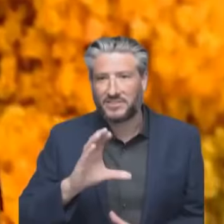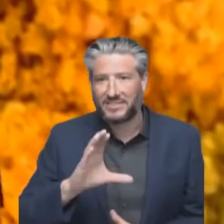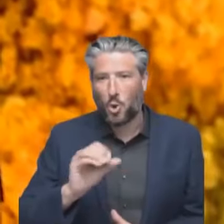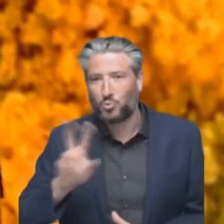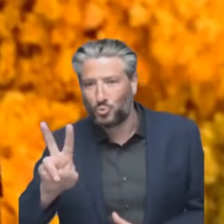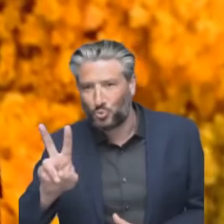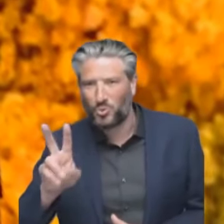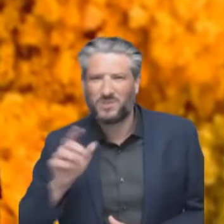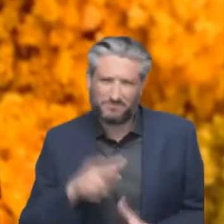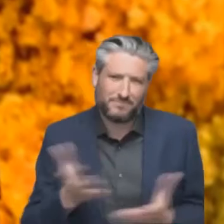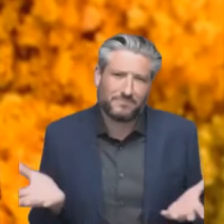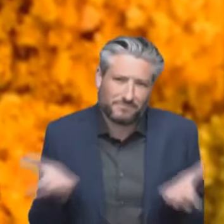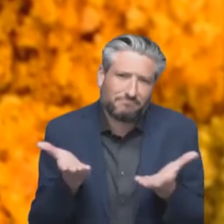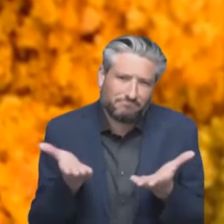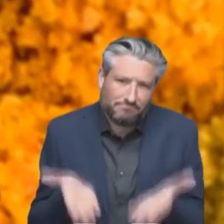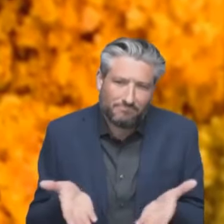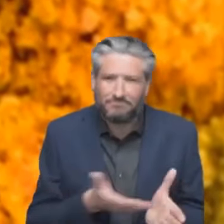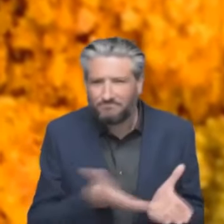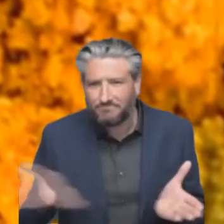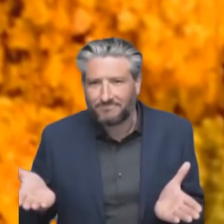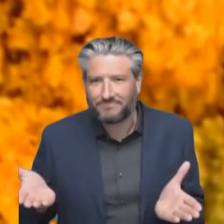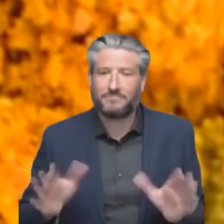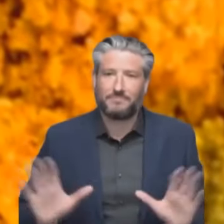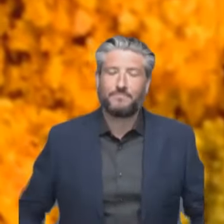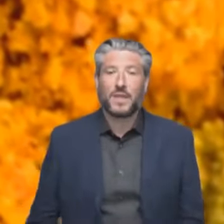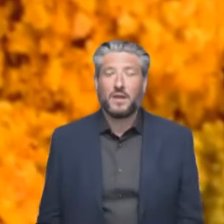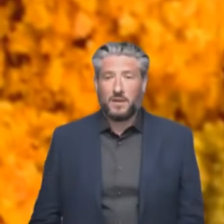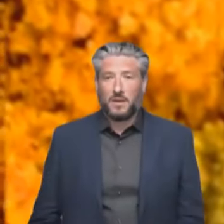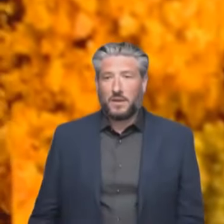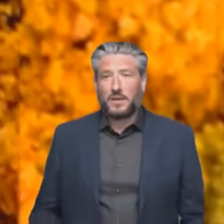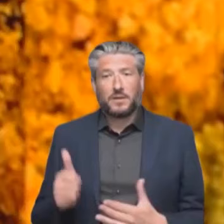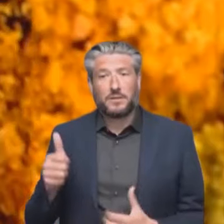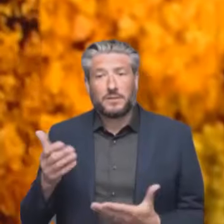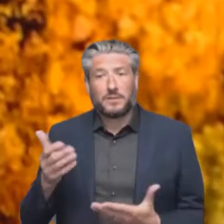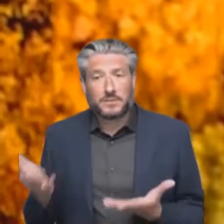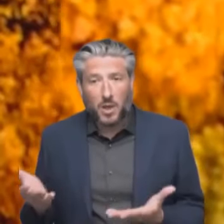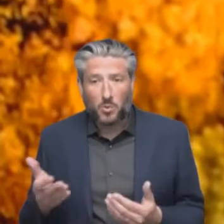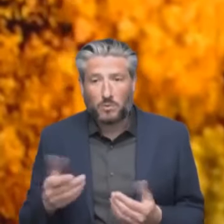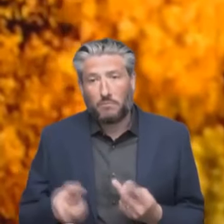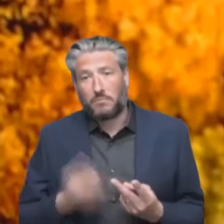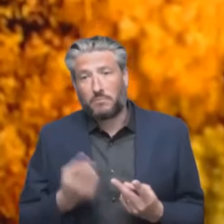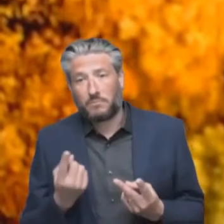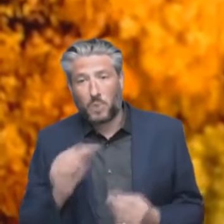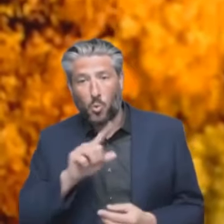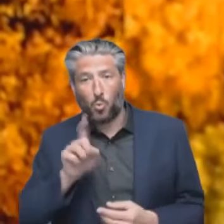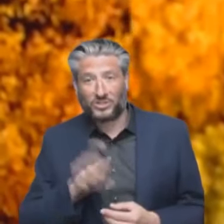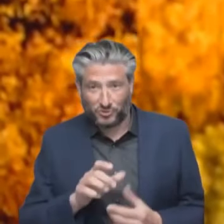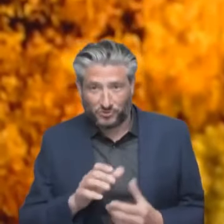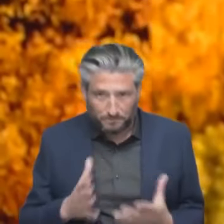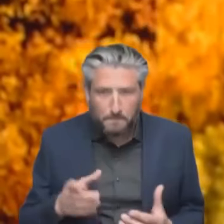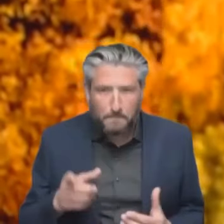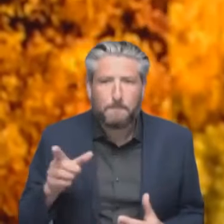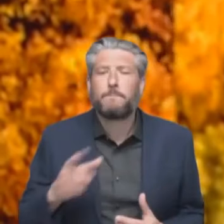The next question comes from Mr. Michel Levet, with the development of electric vehicles and indeed